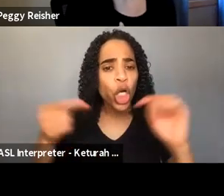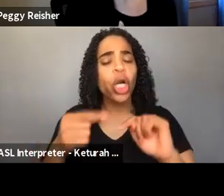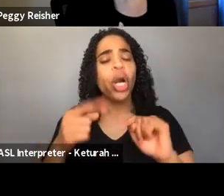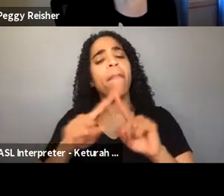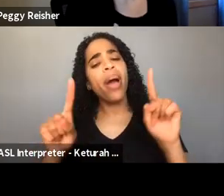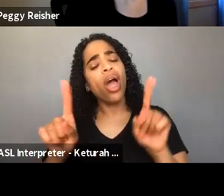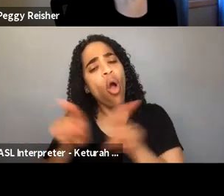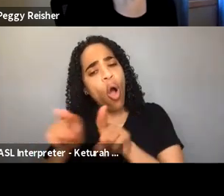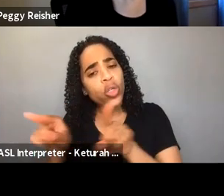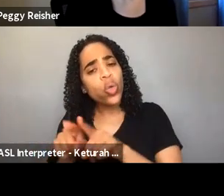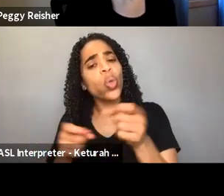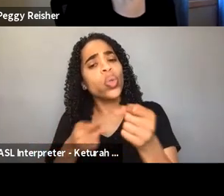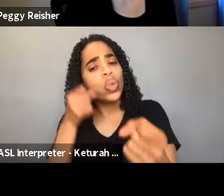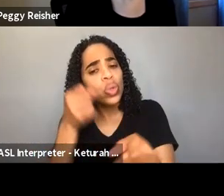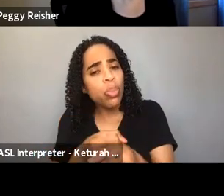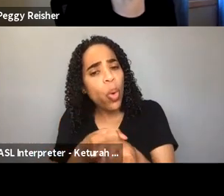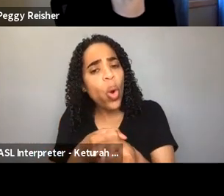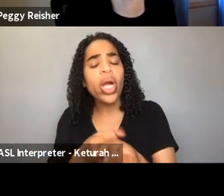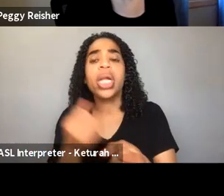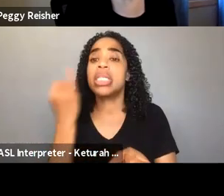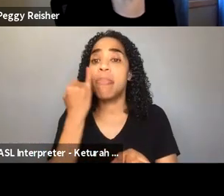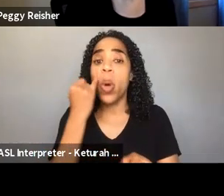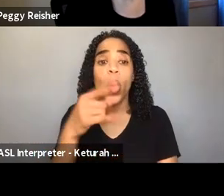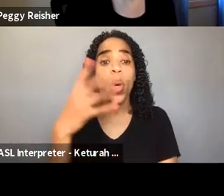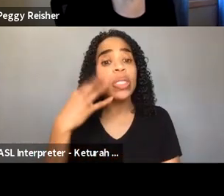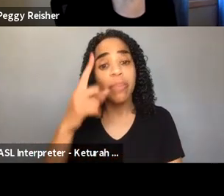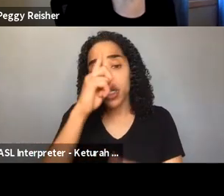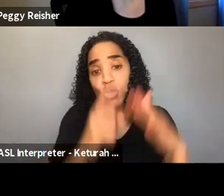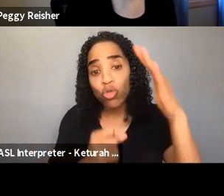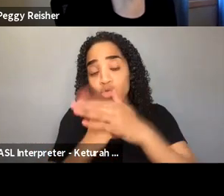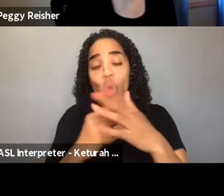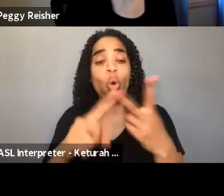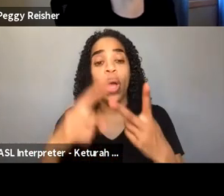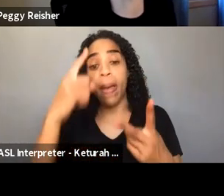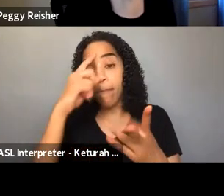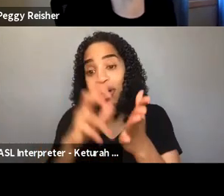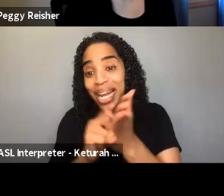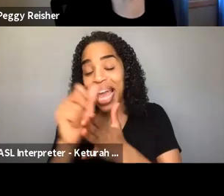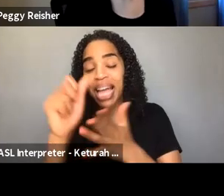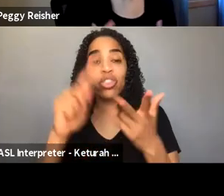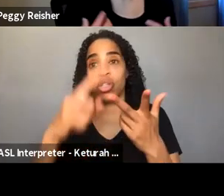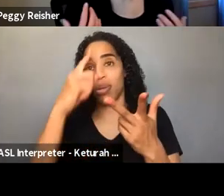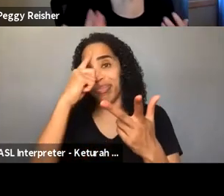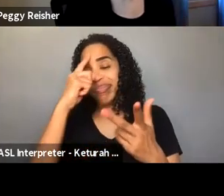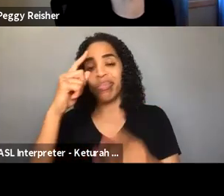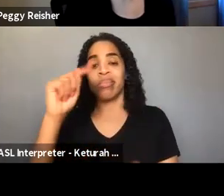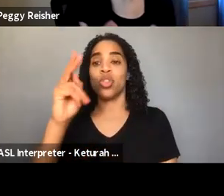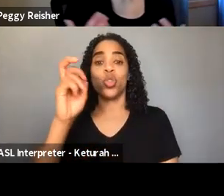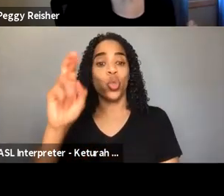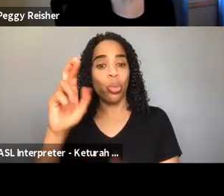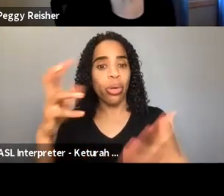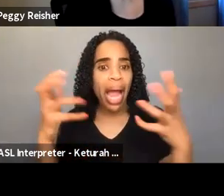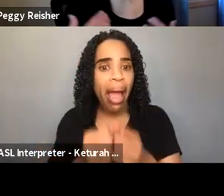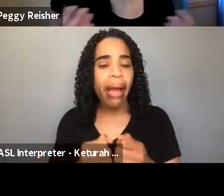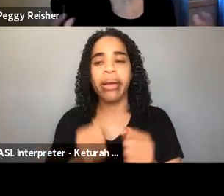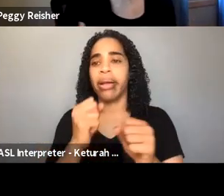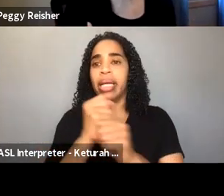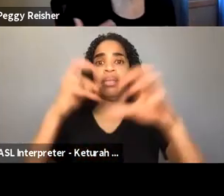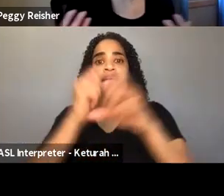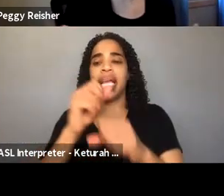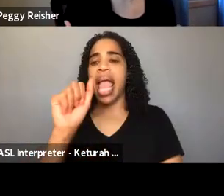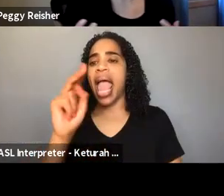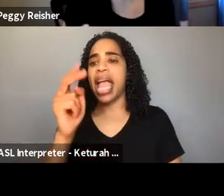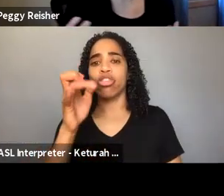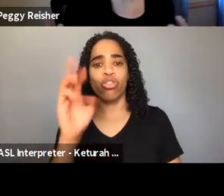support individuals who've maybe had a stroke or a brain cancer, tumor, an anoxic injury, an aneurysm. Any of